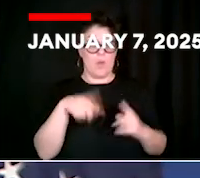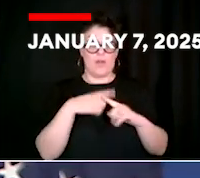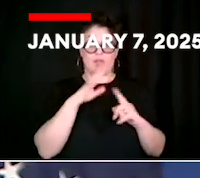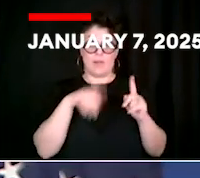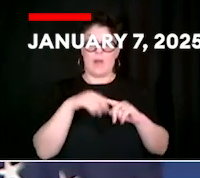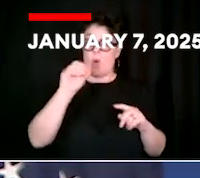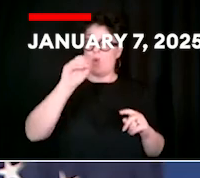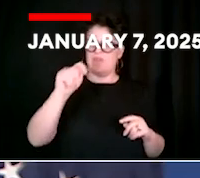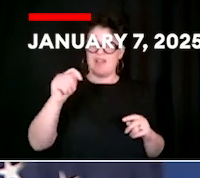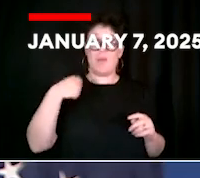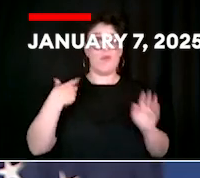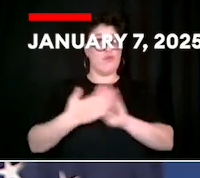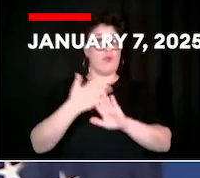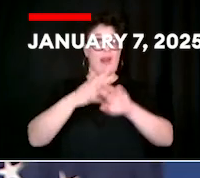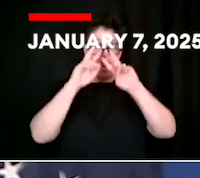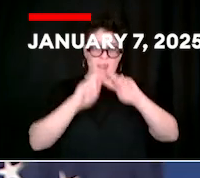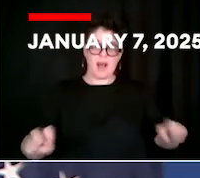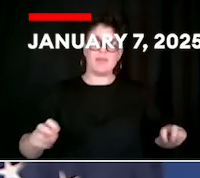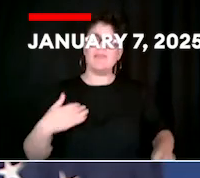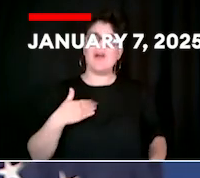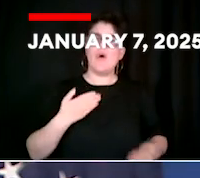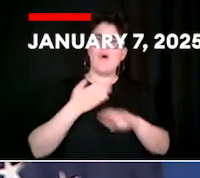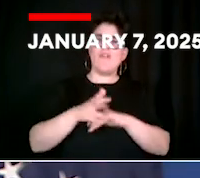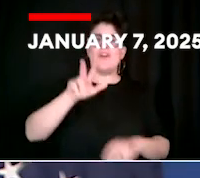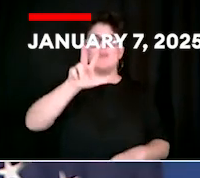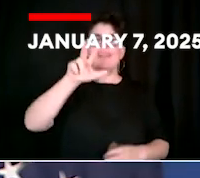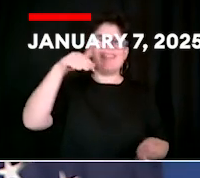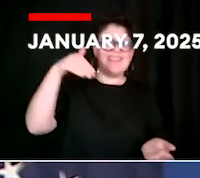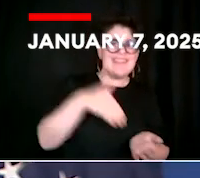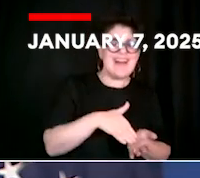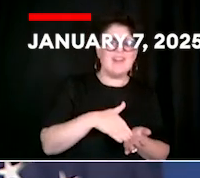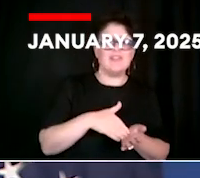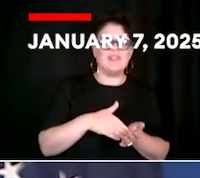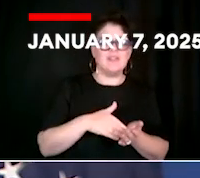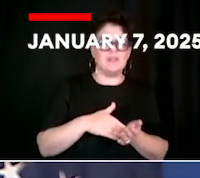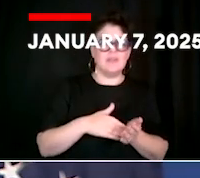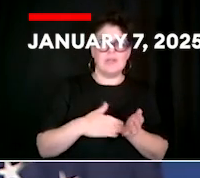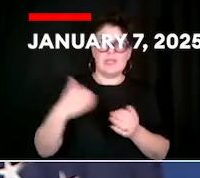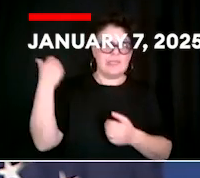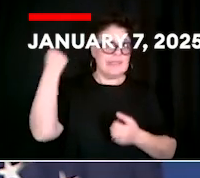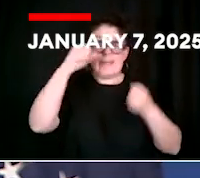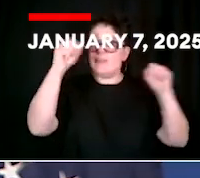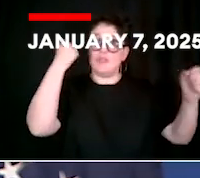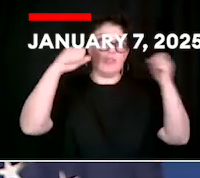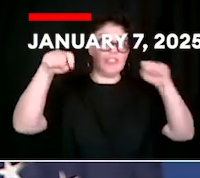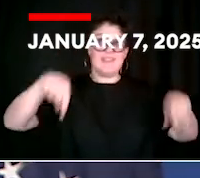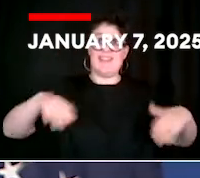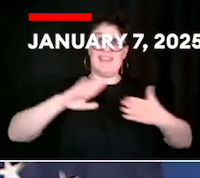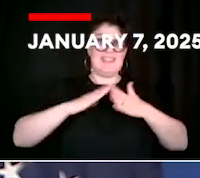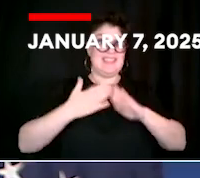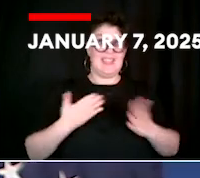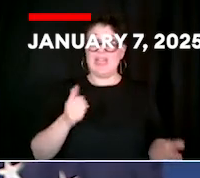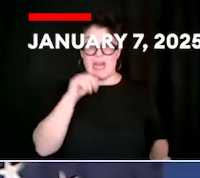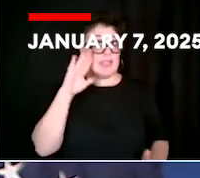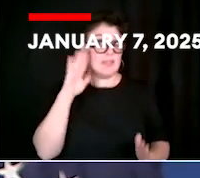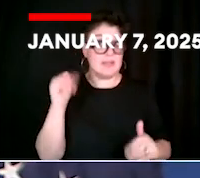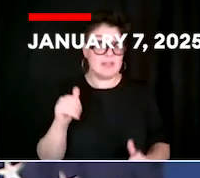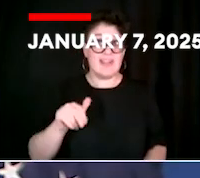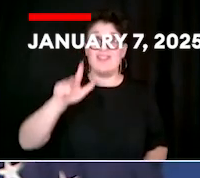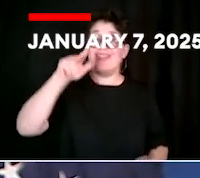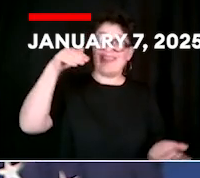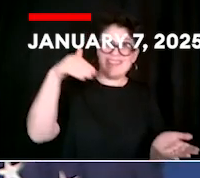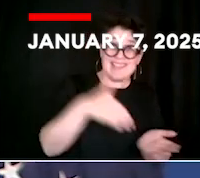over 3,000 demonstrations in the city. Unexpected. We're unexpected. 3,000 demonstration,